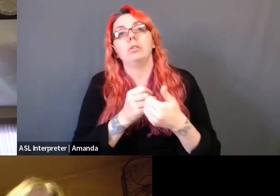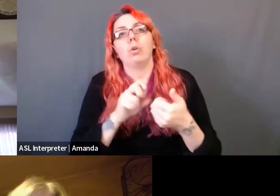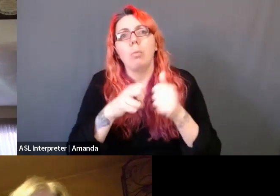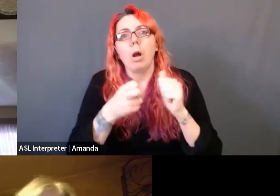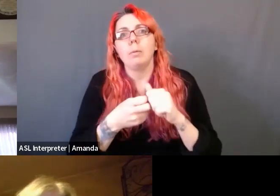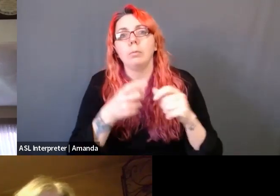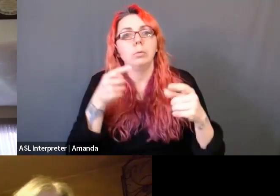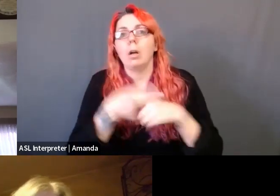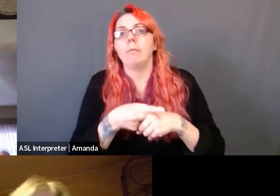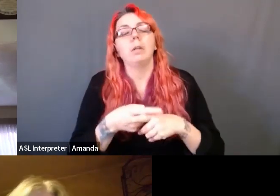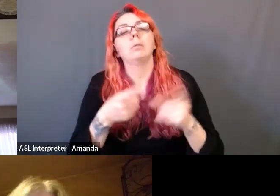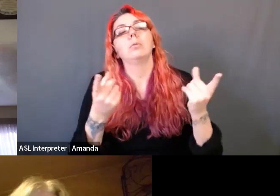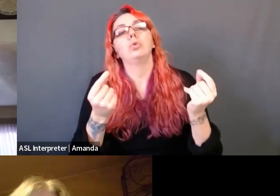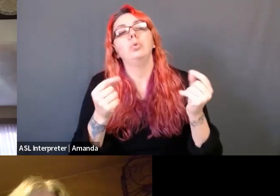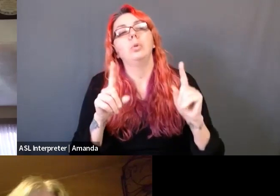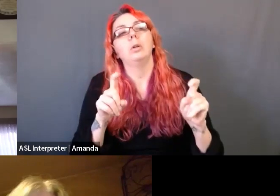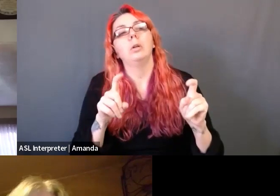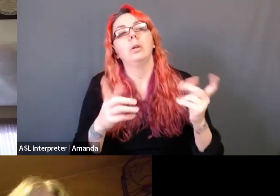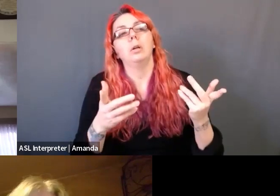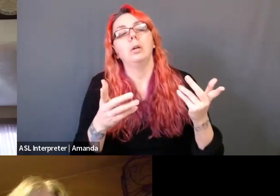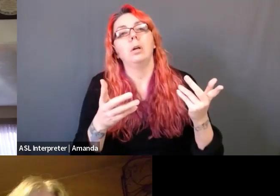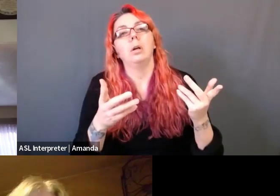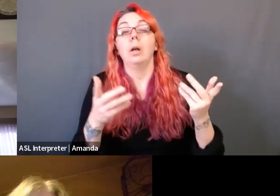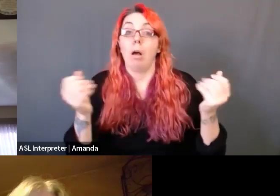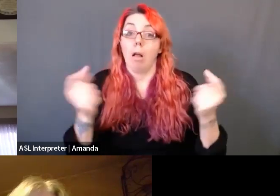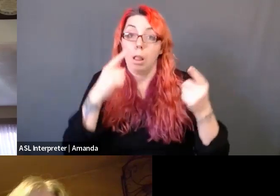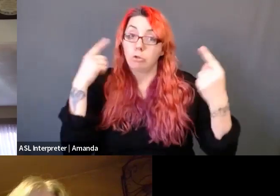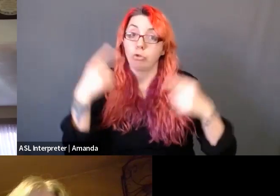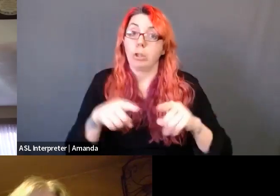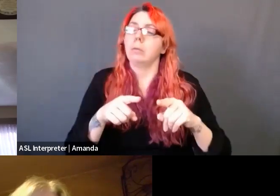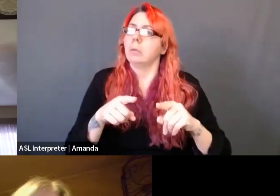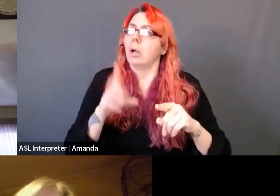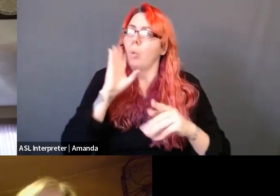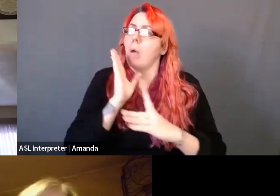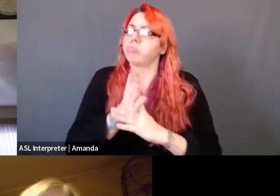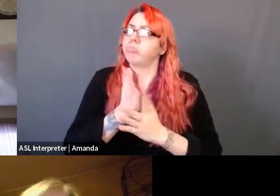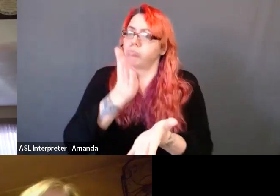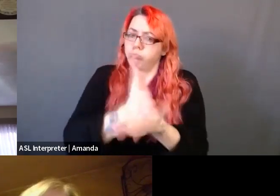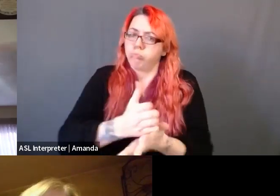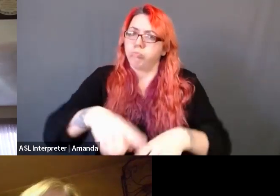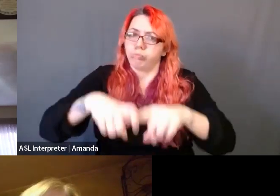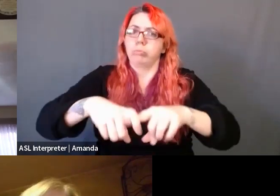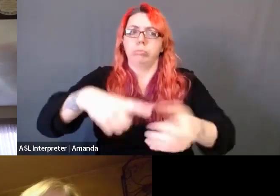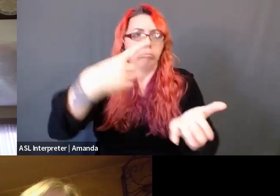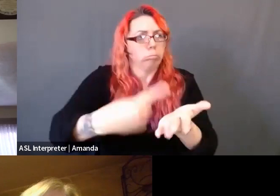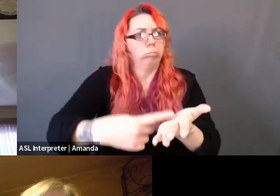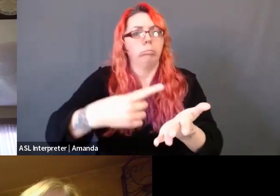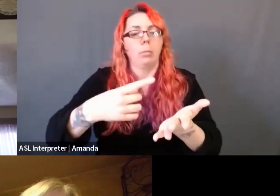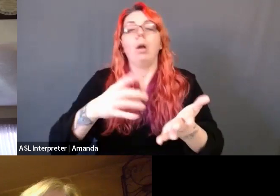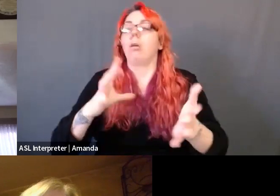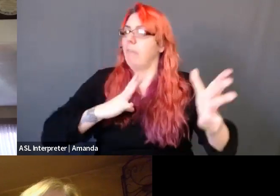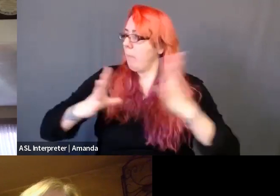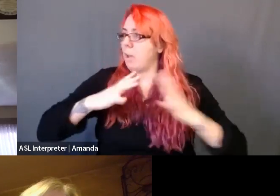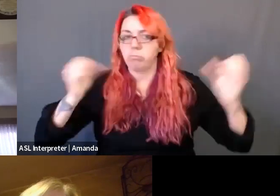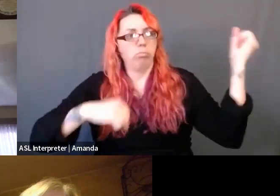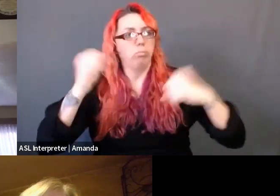surprised when those moments are then called or named and are pretty much checked in around their agreement to cooperate with those kinds of processes